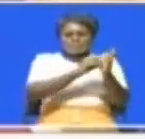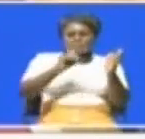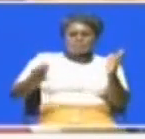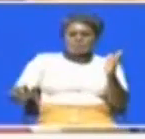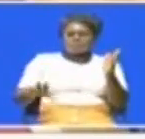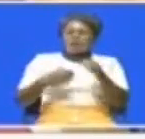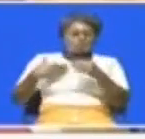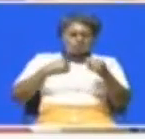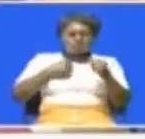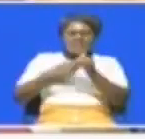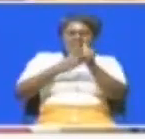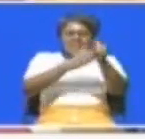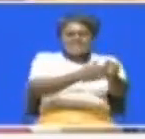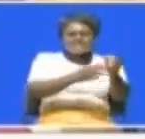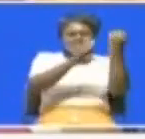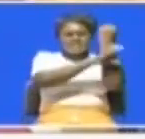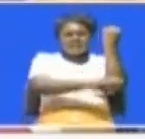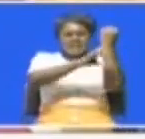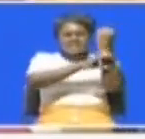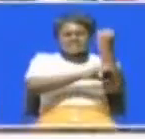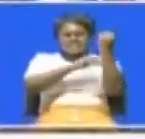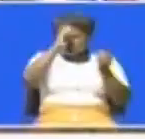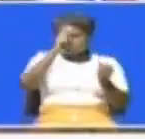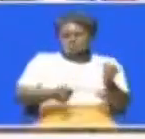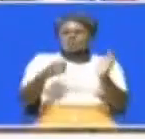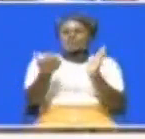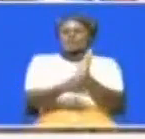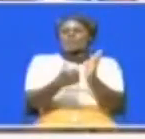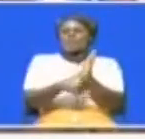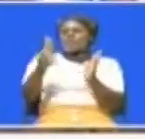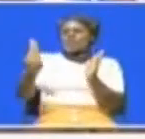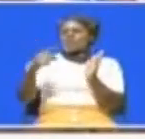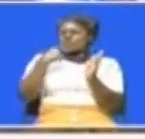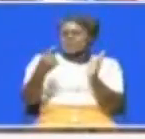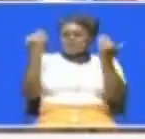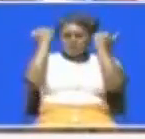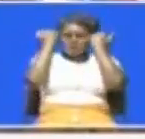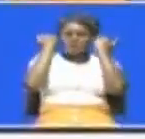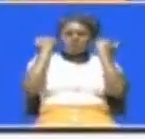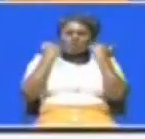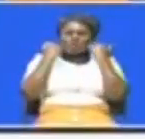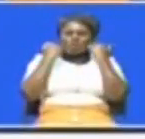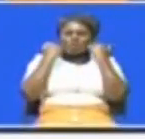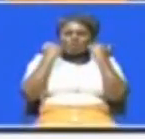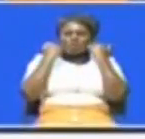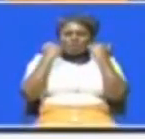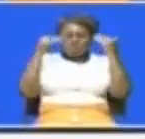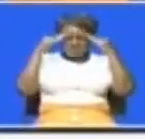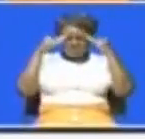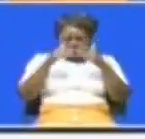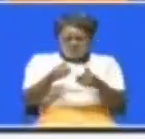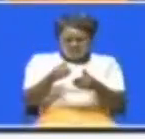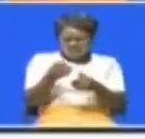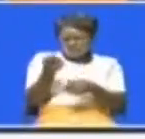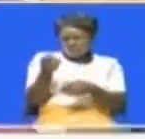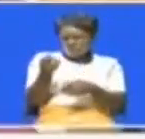country into judicial chaos. Uhuru Kenyatta claims the court took a narrow-minded view without reference